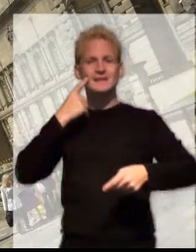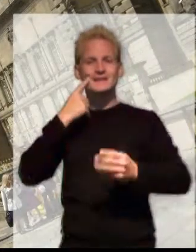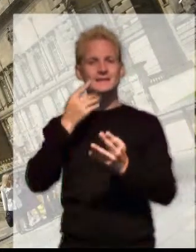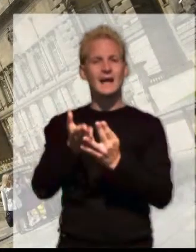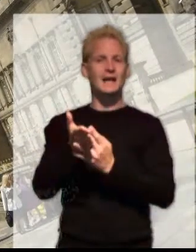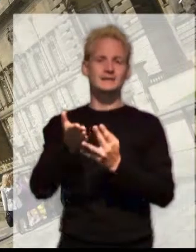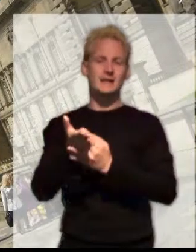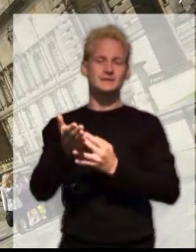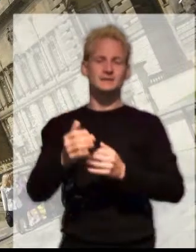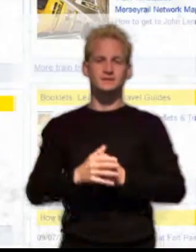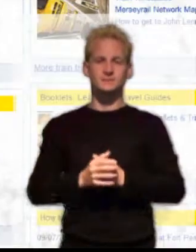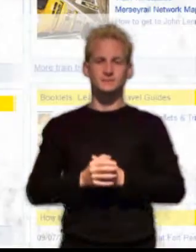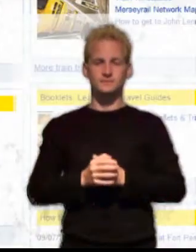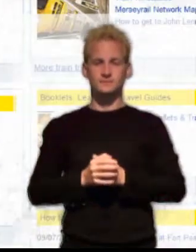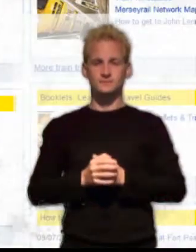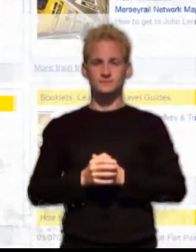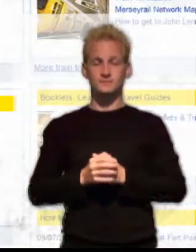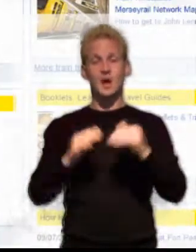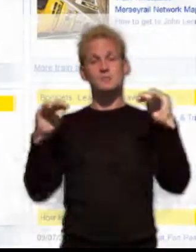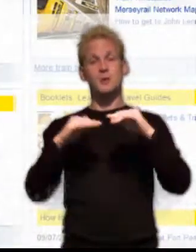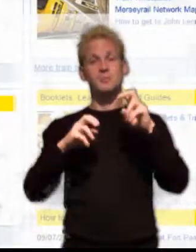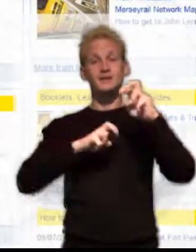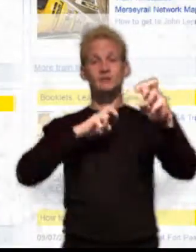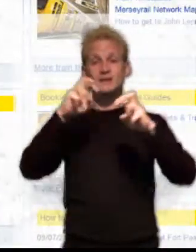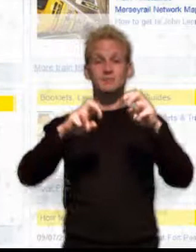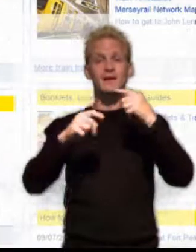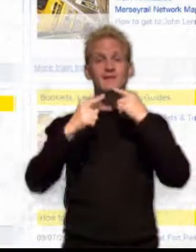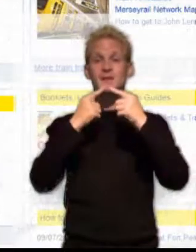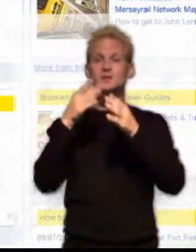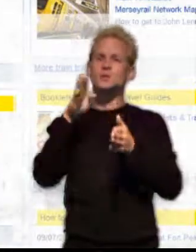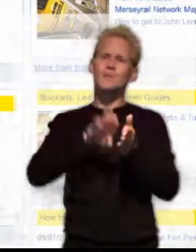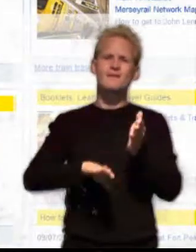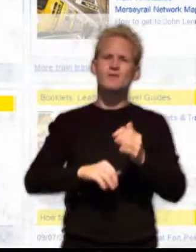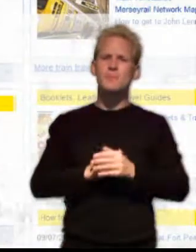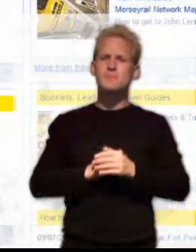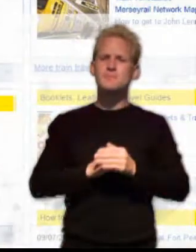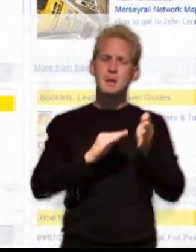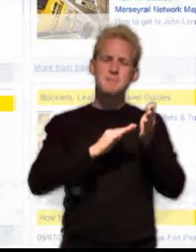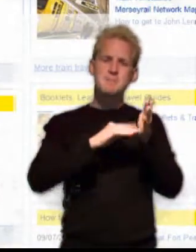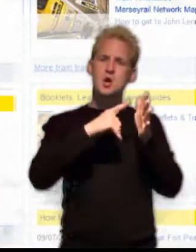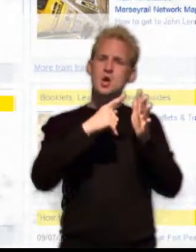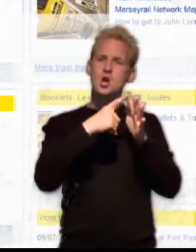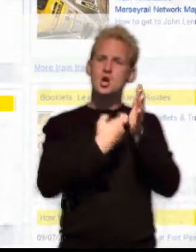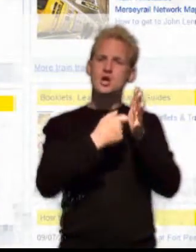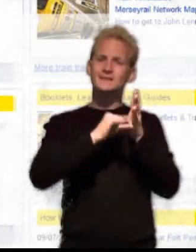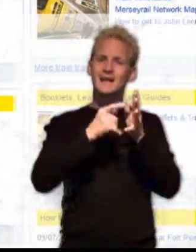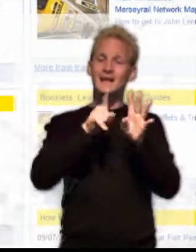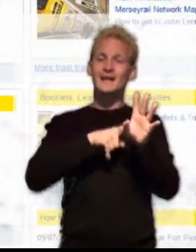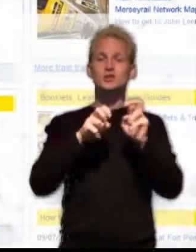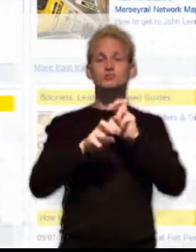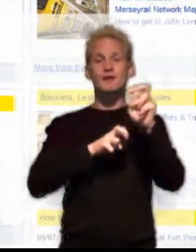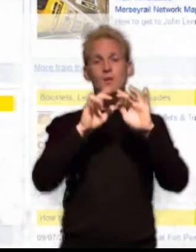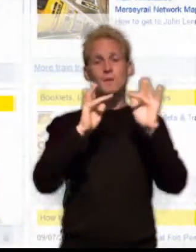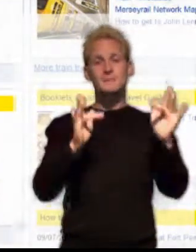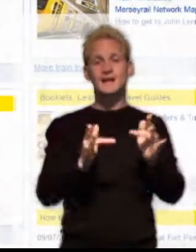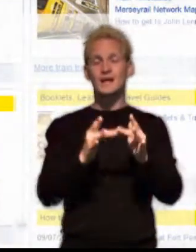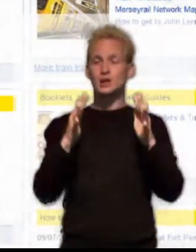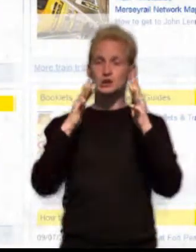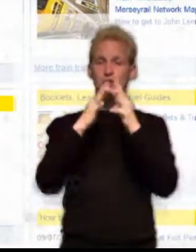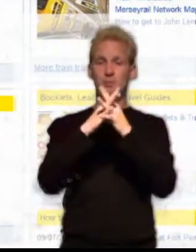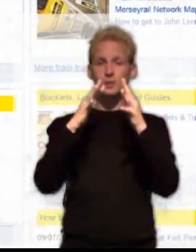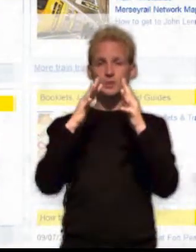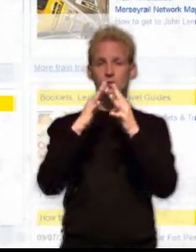centre. More public transport access information on Mersey Travel website www